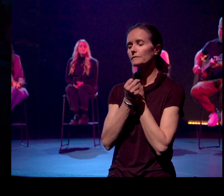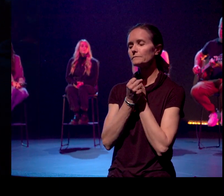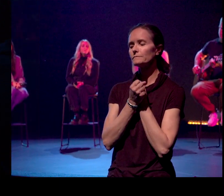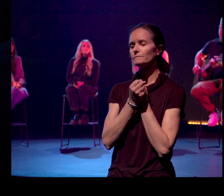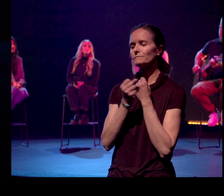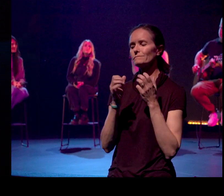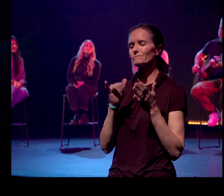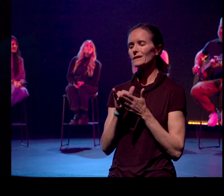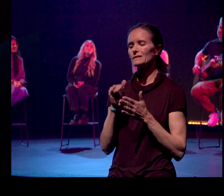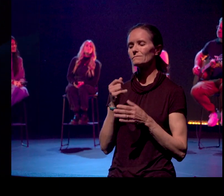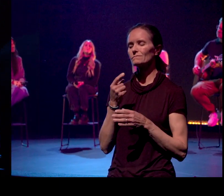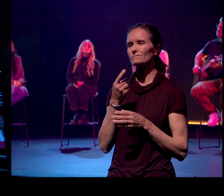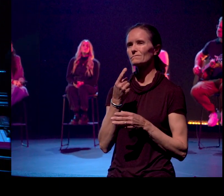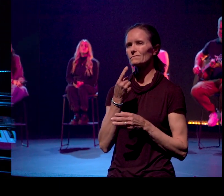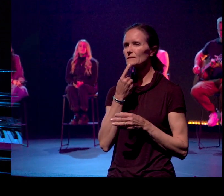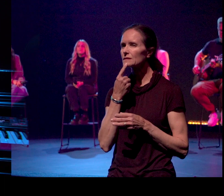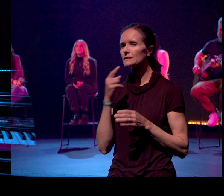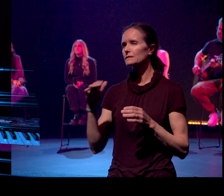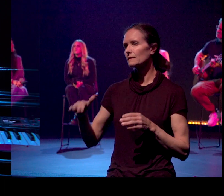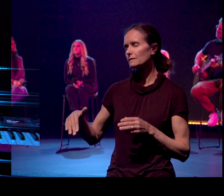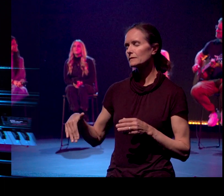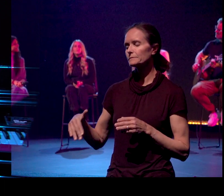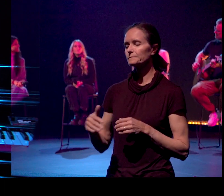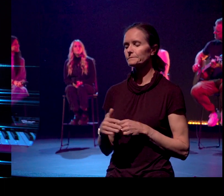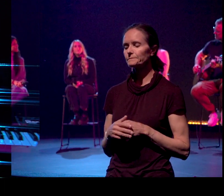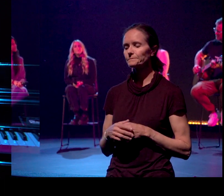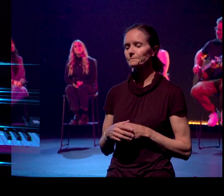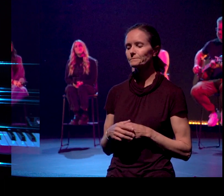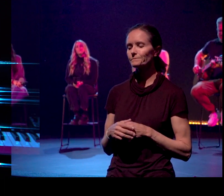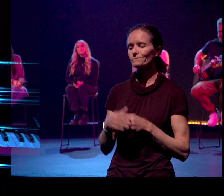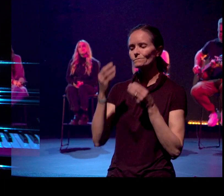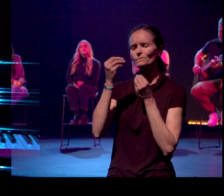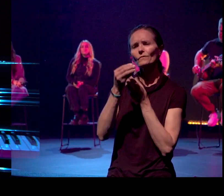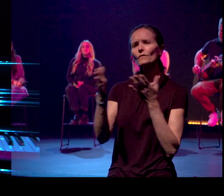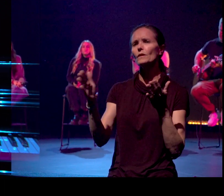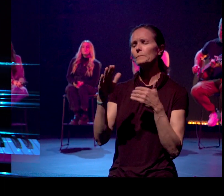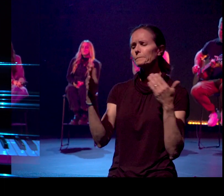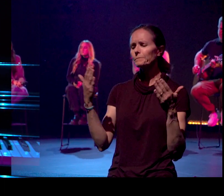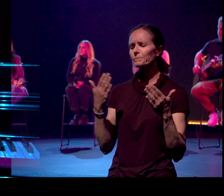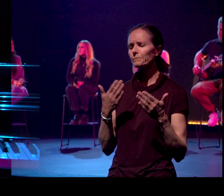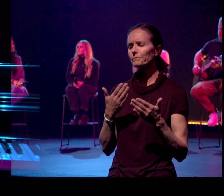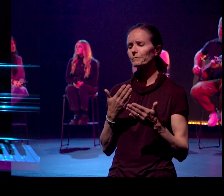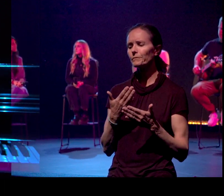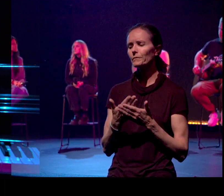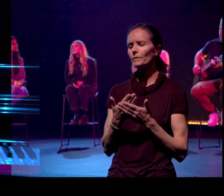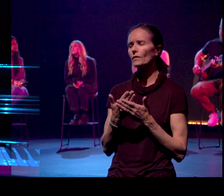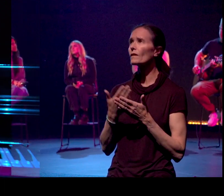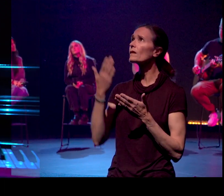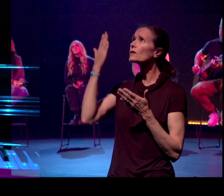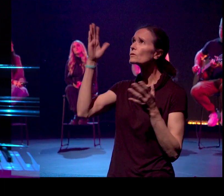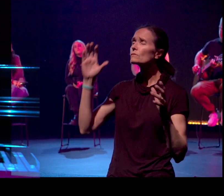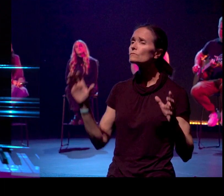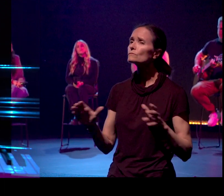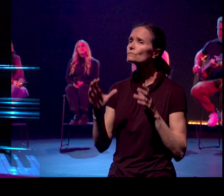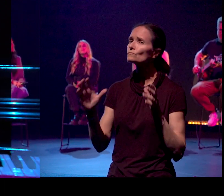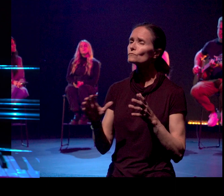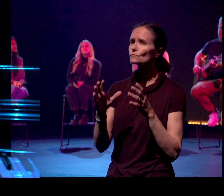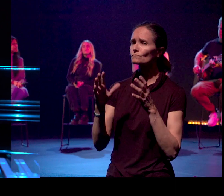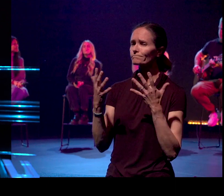That has not already been said. Were I to tell